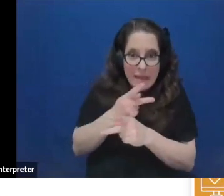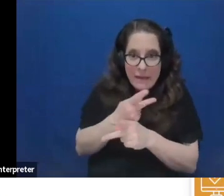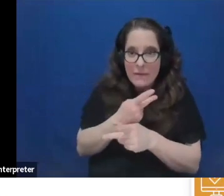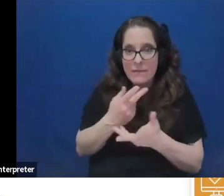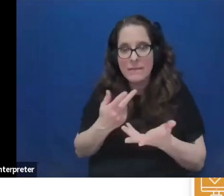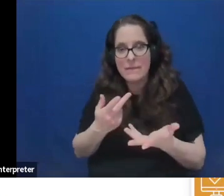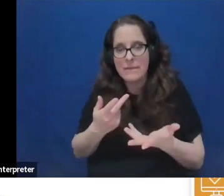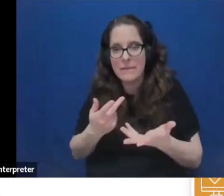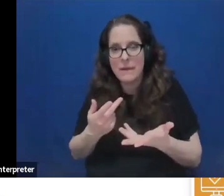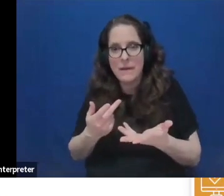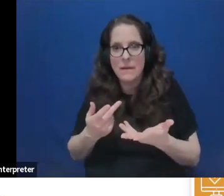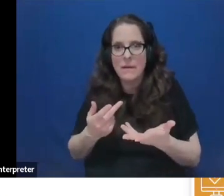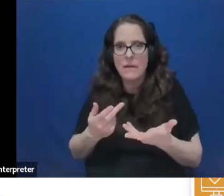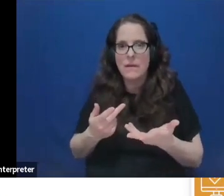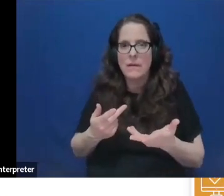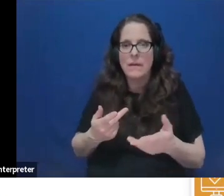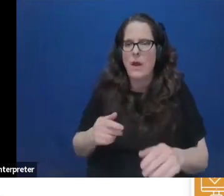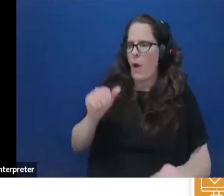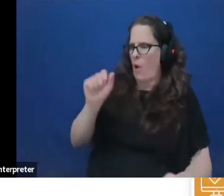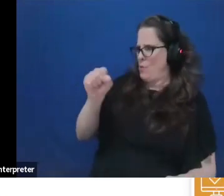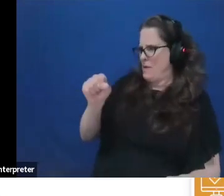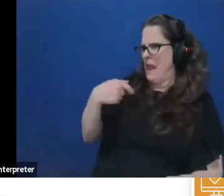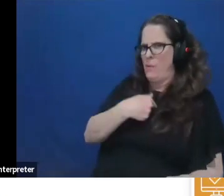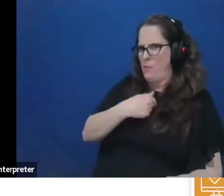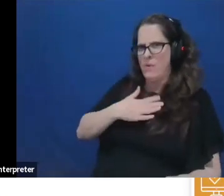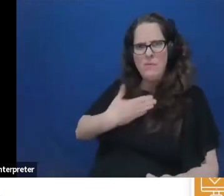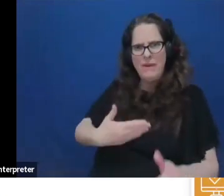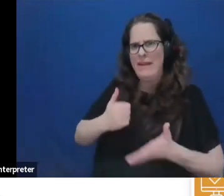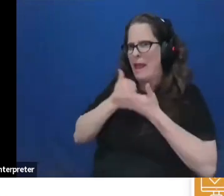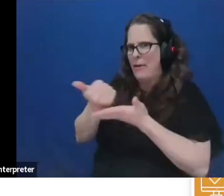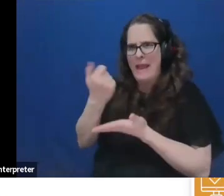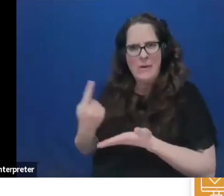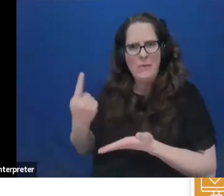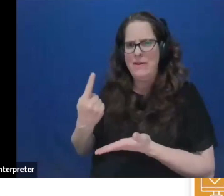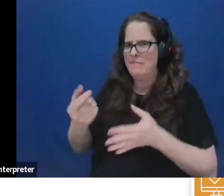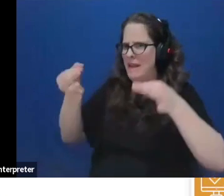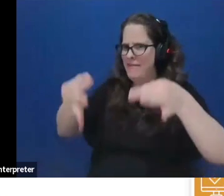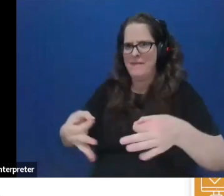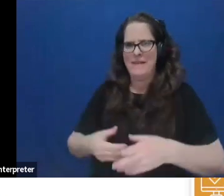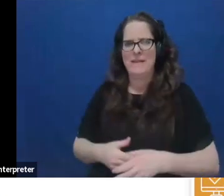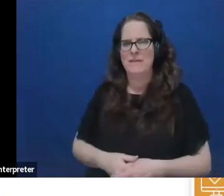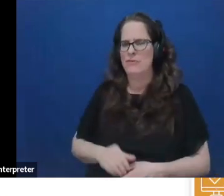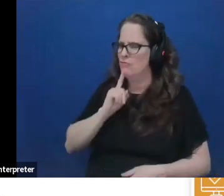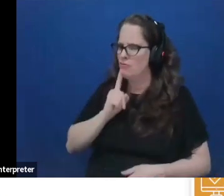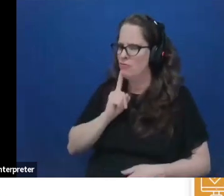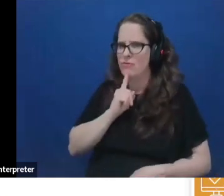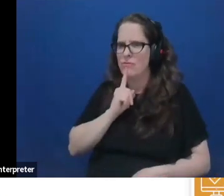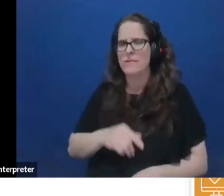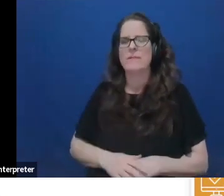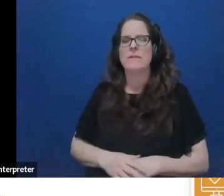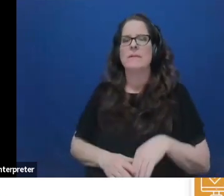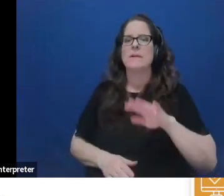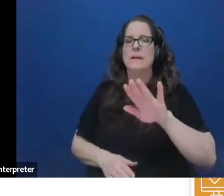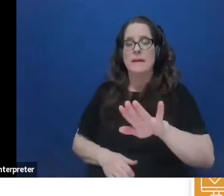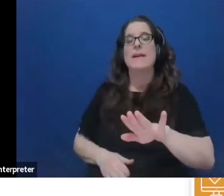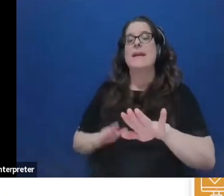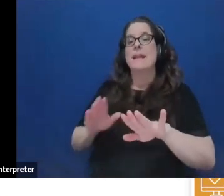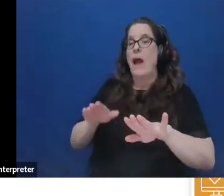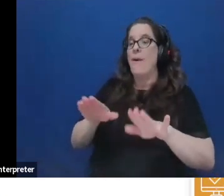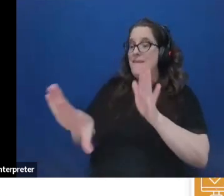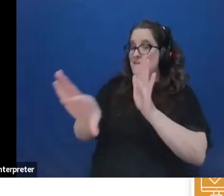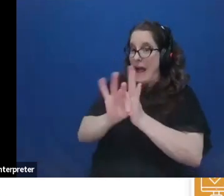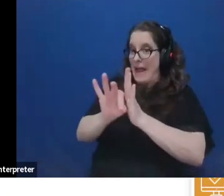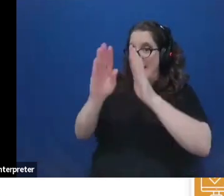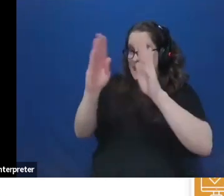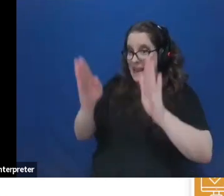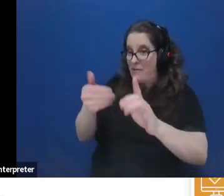out and what would, Yeah, we'll help anybody. Absolutely. okay. Absolutely. Now finding housing, that's a